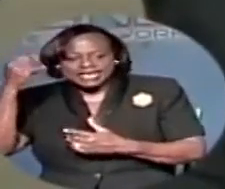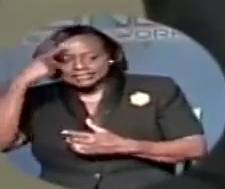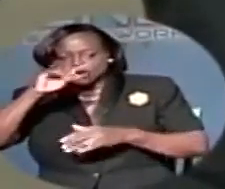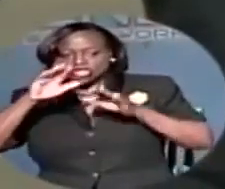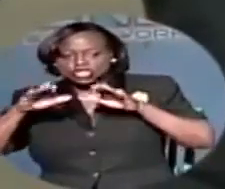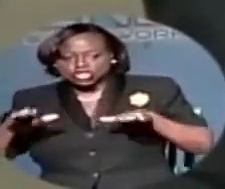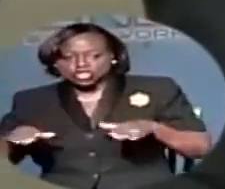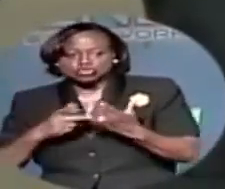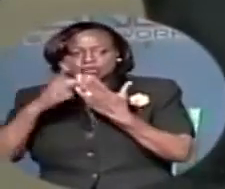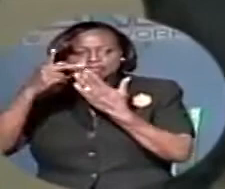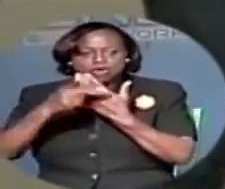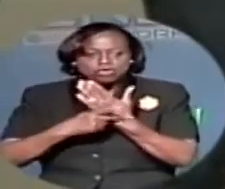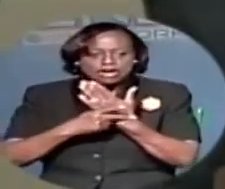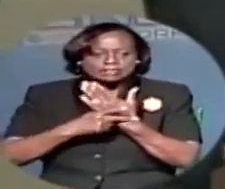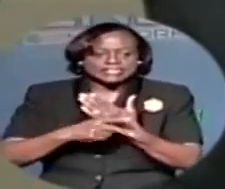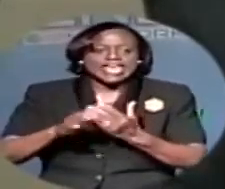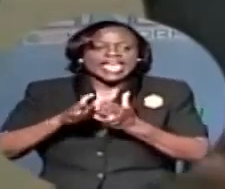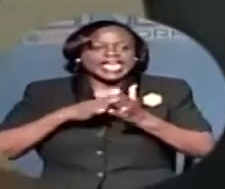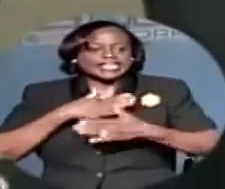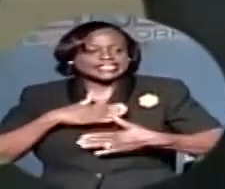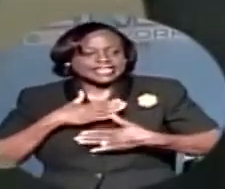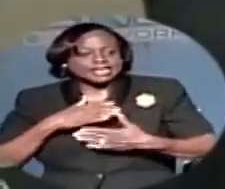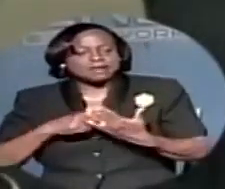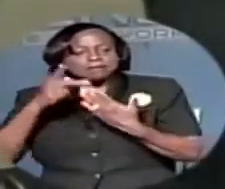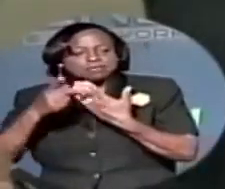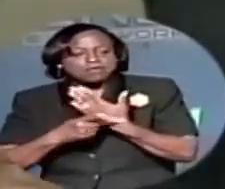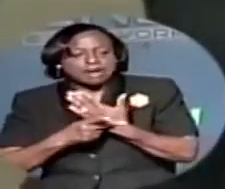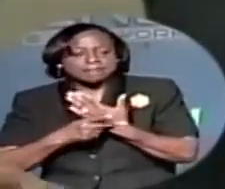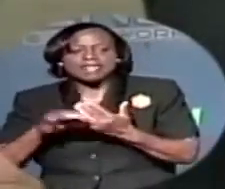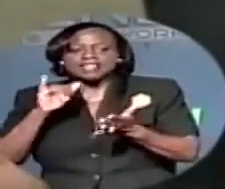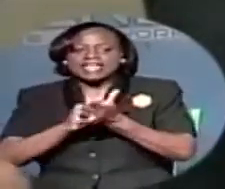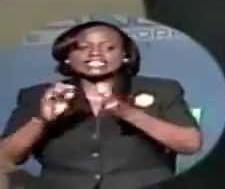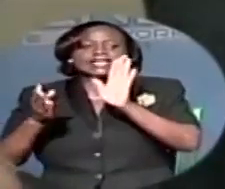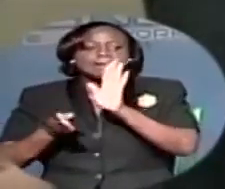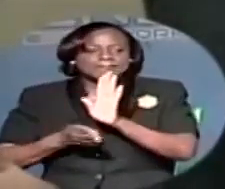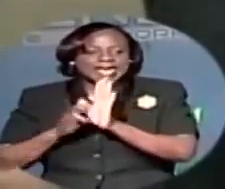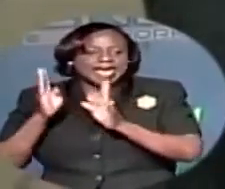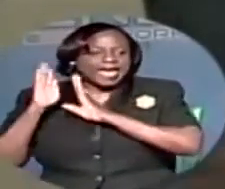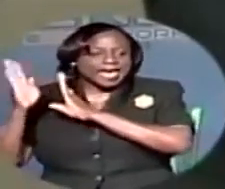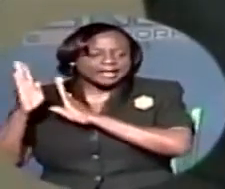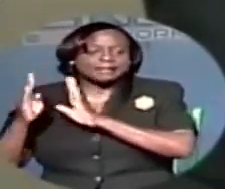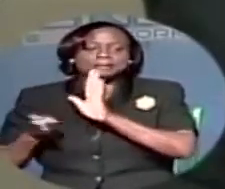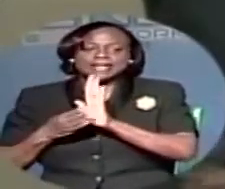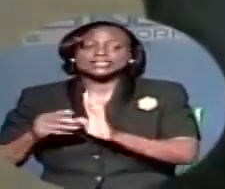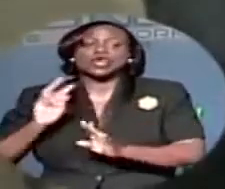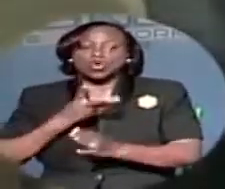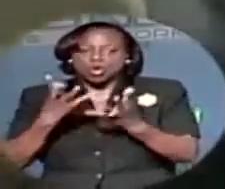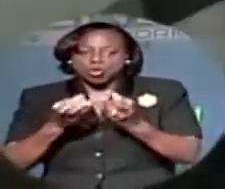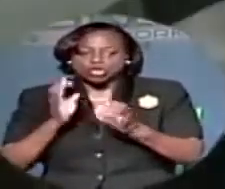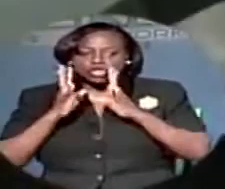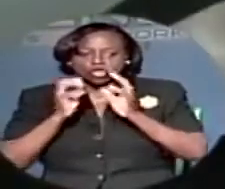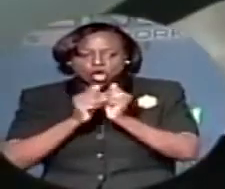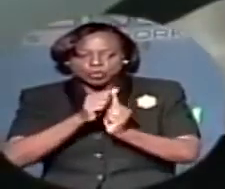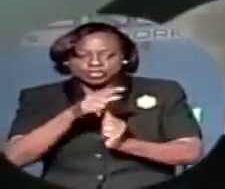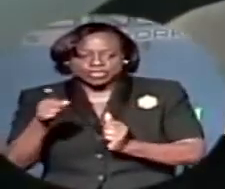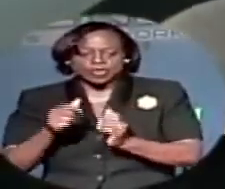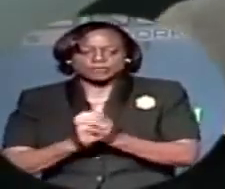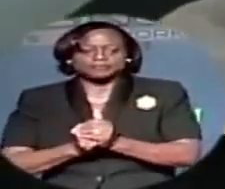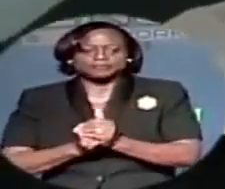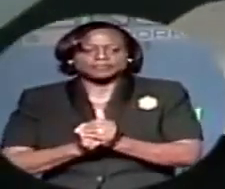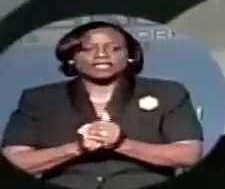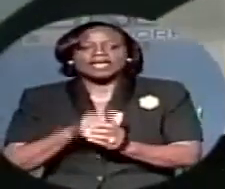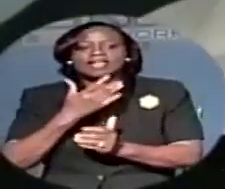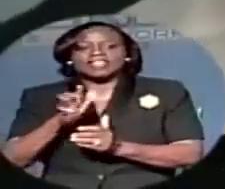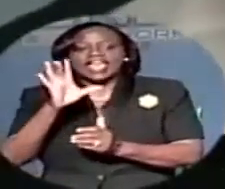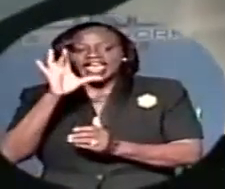programs, entertainment programs that are Bahamian based, we're interested in talking with you. The show's producers claim that they have some 8